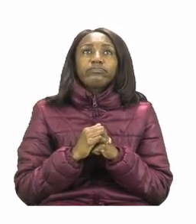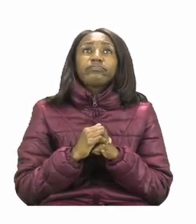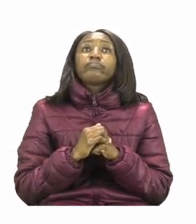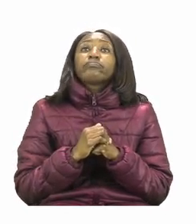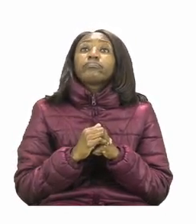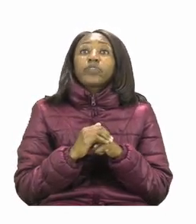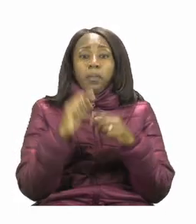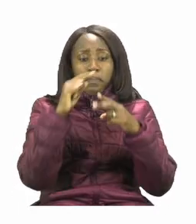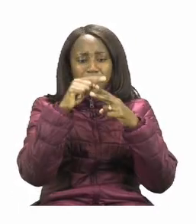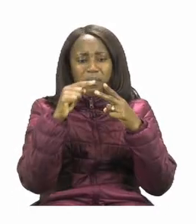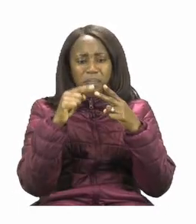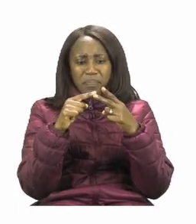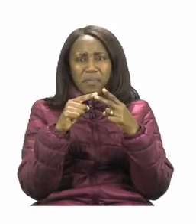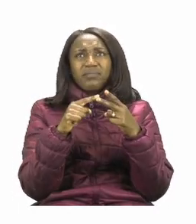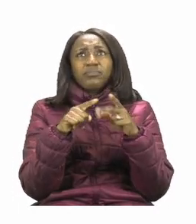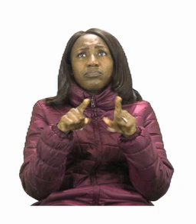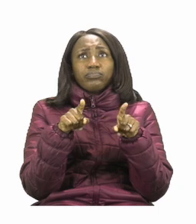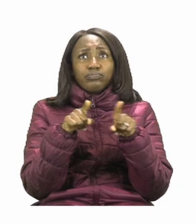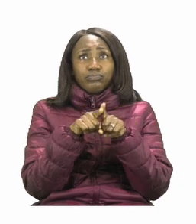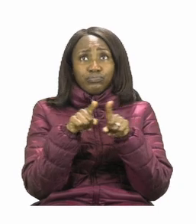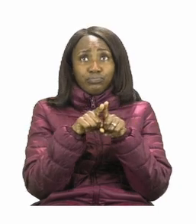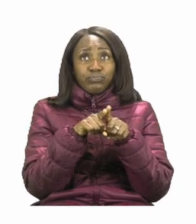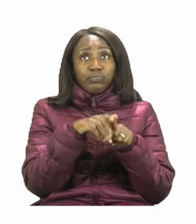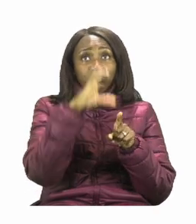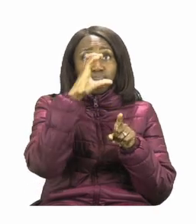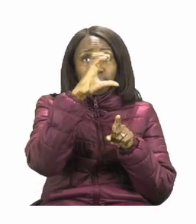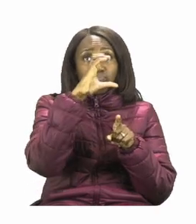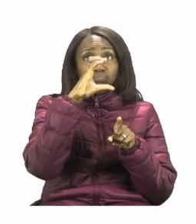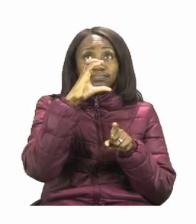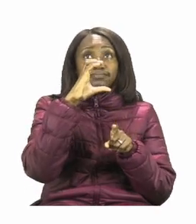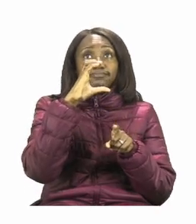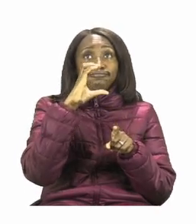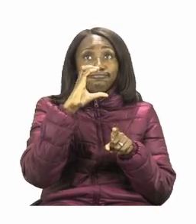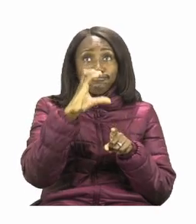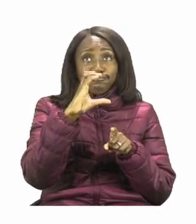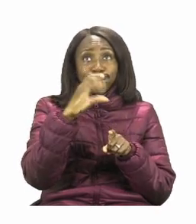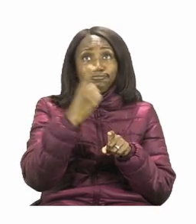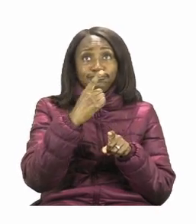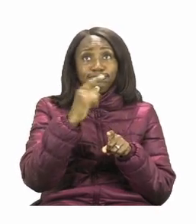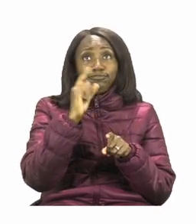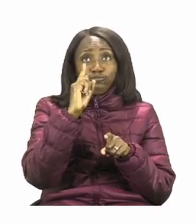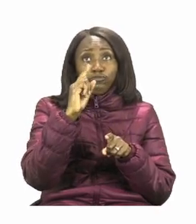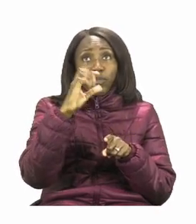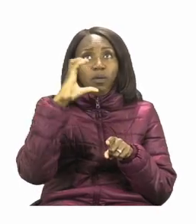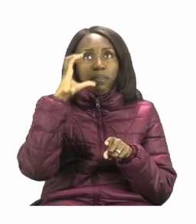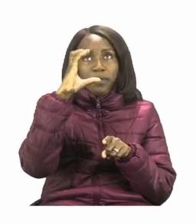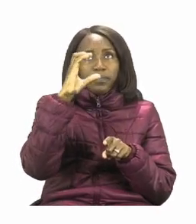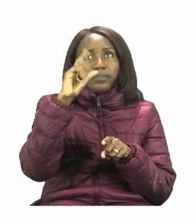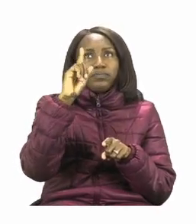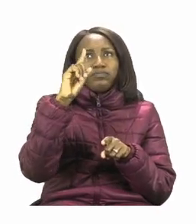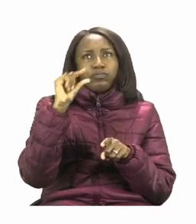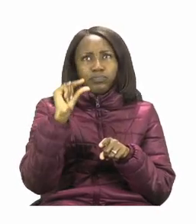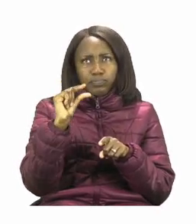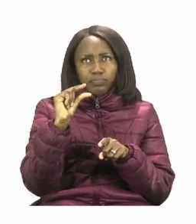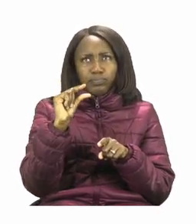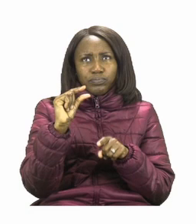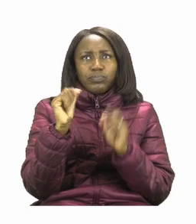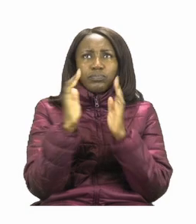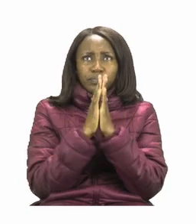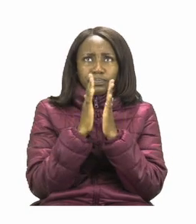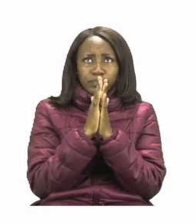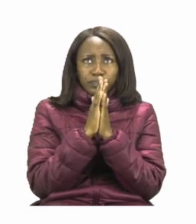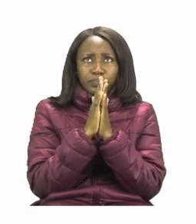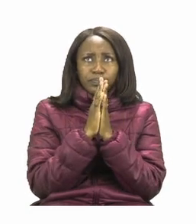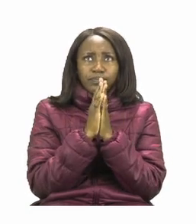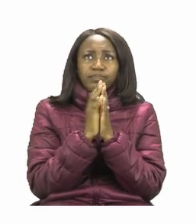have the same sound, k. It's going to be our job first to trace the C's, both